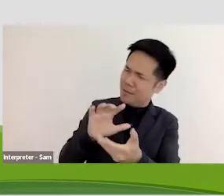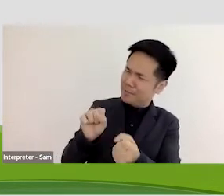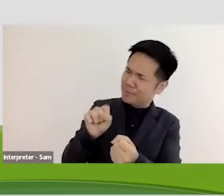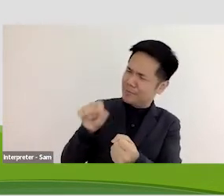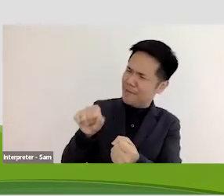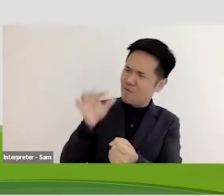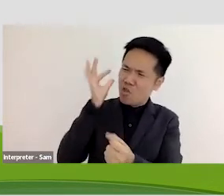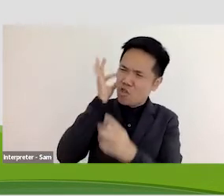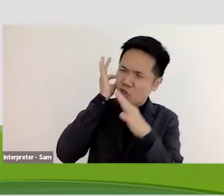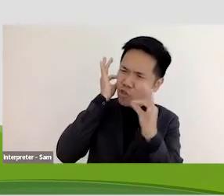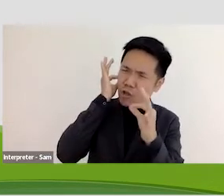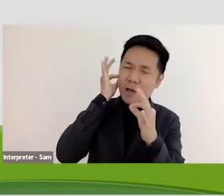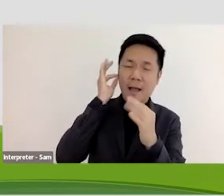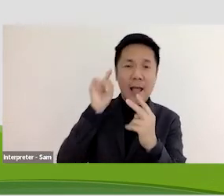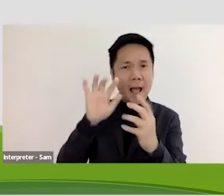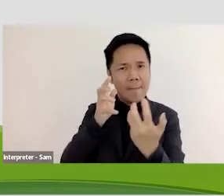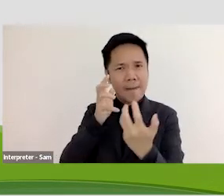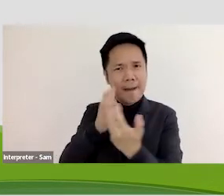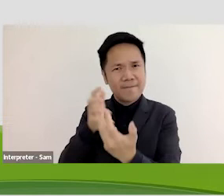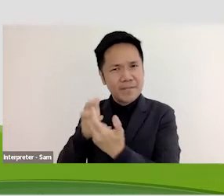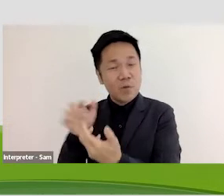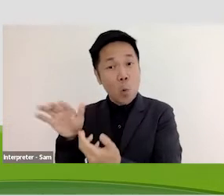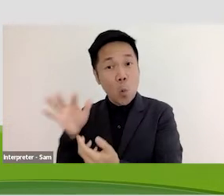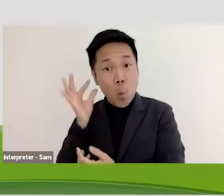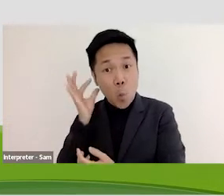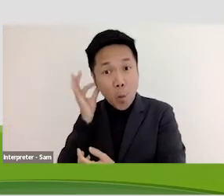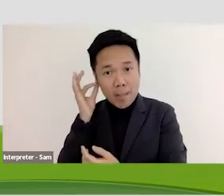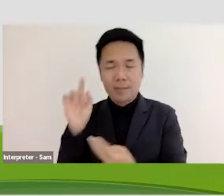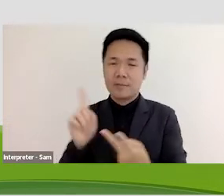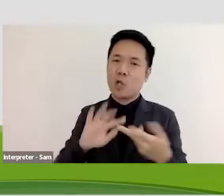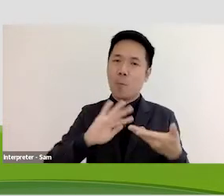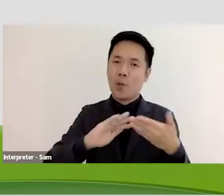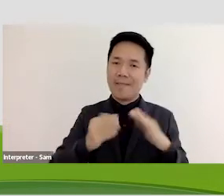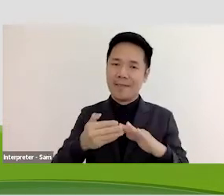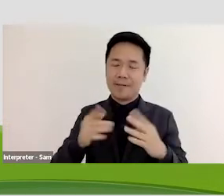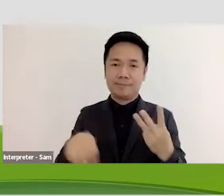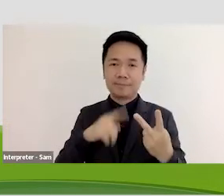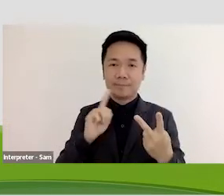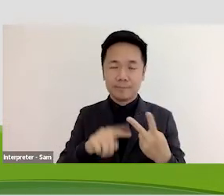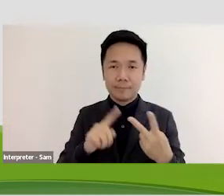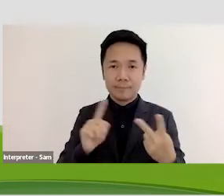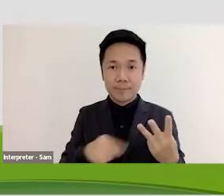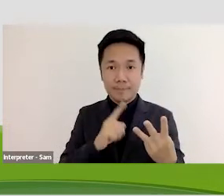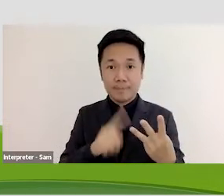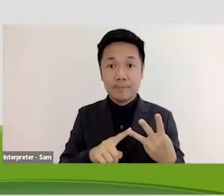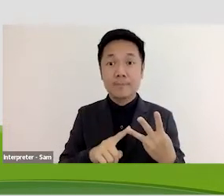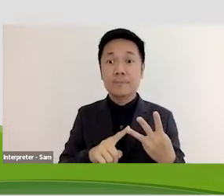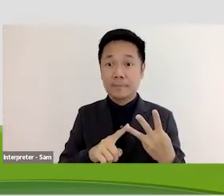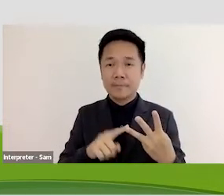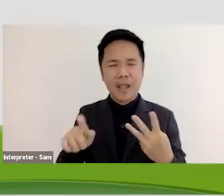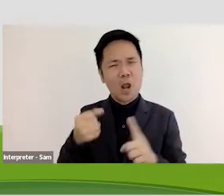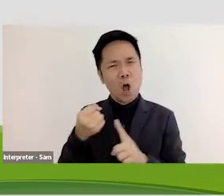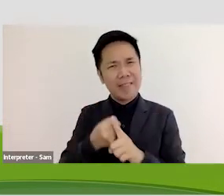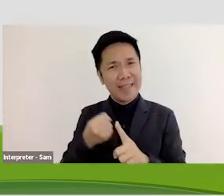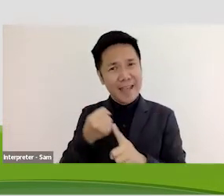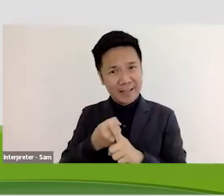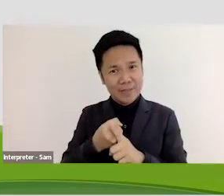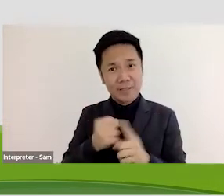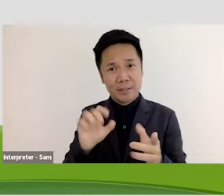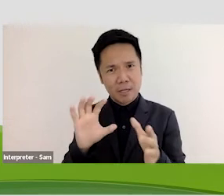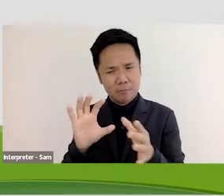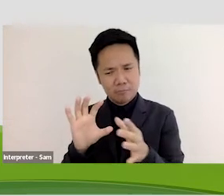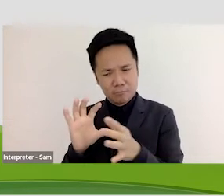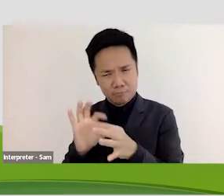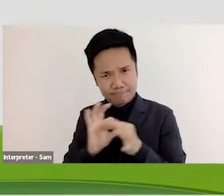the adaptive capacity of women, community, and at-risk groups.